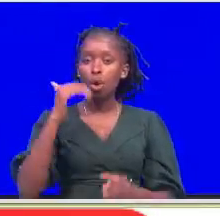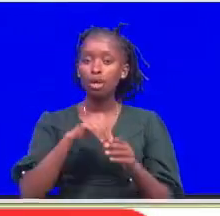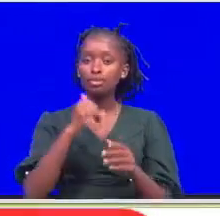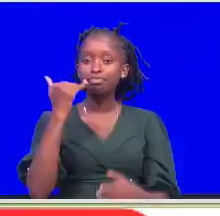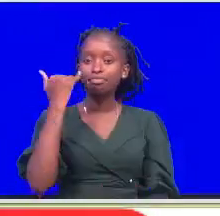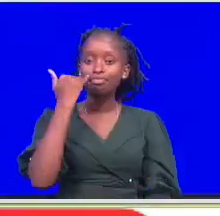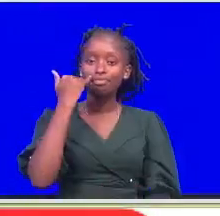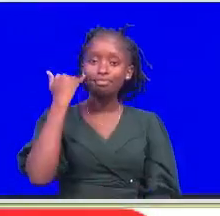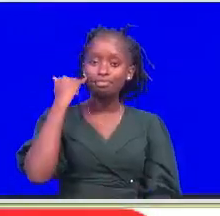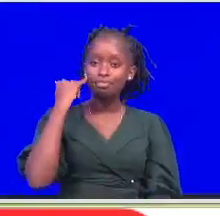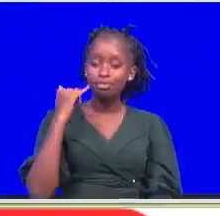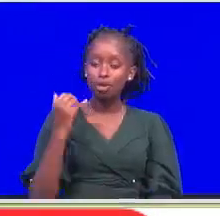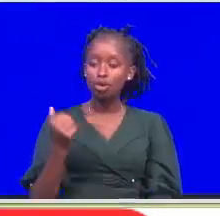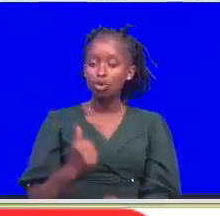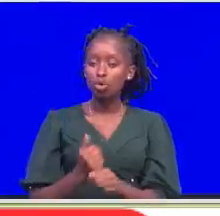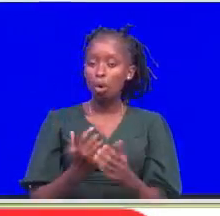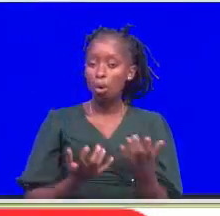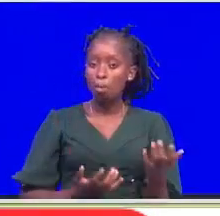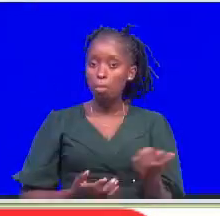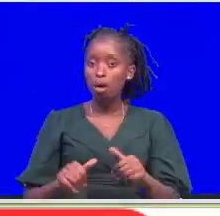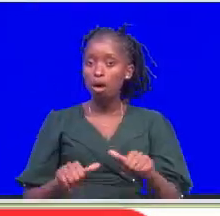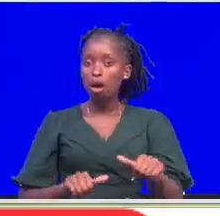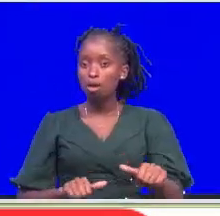And I was doing business administration.